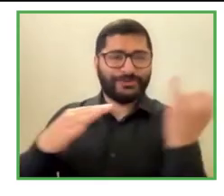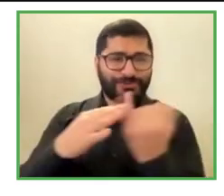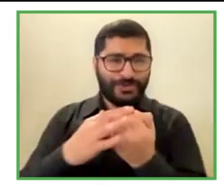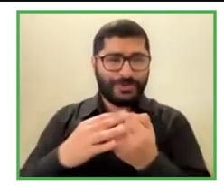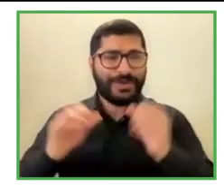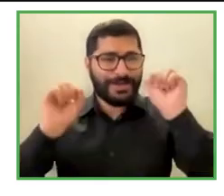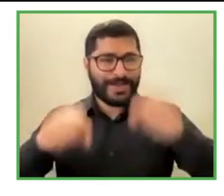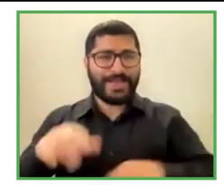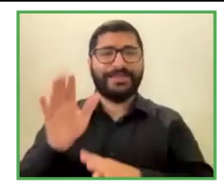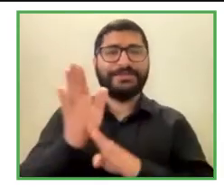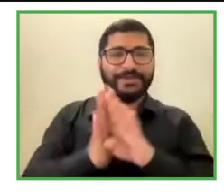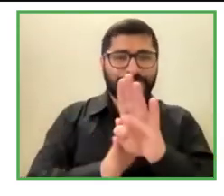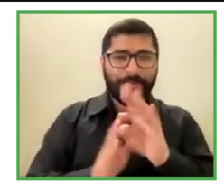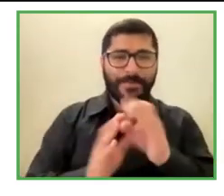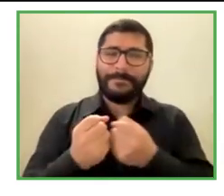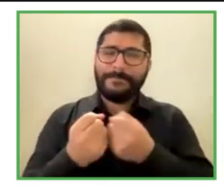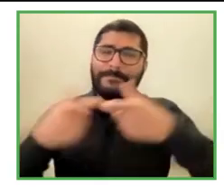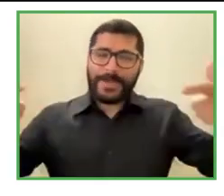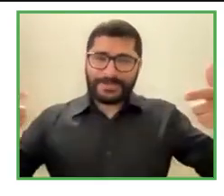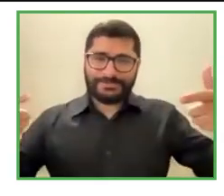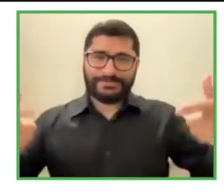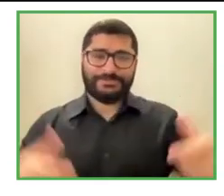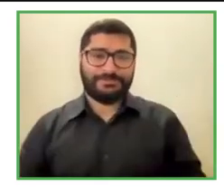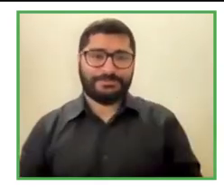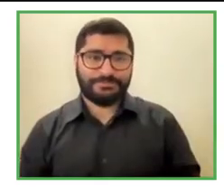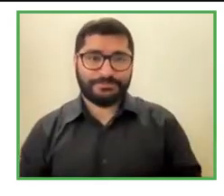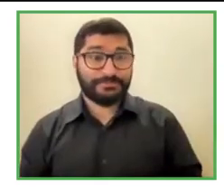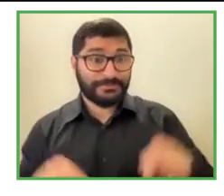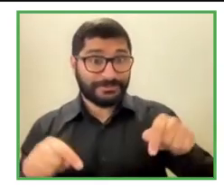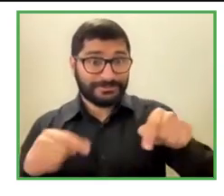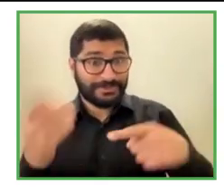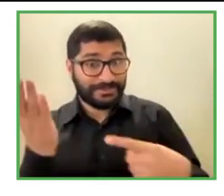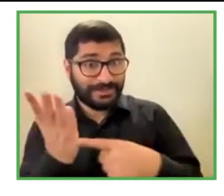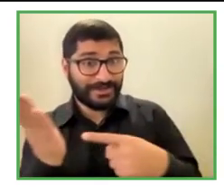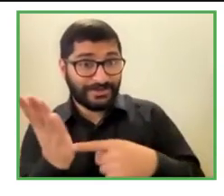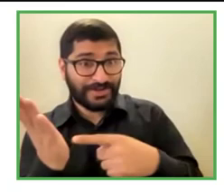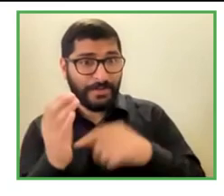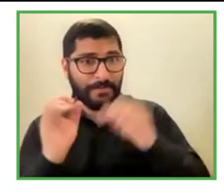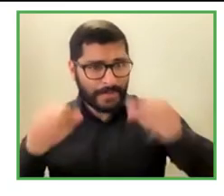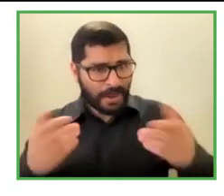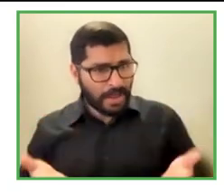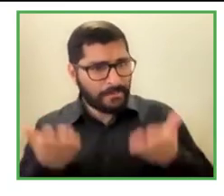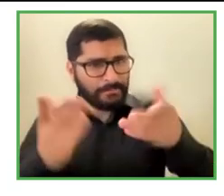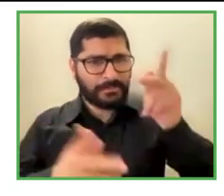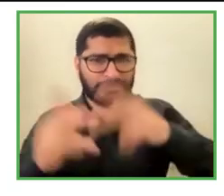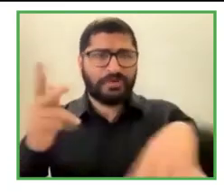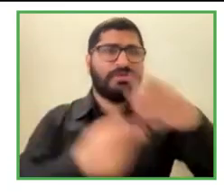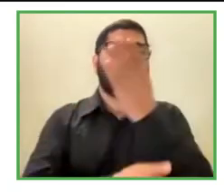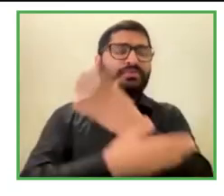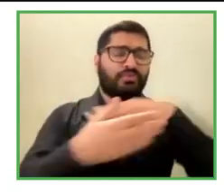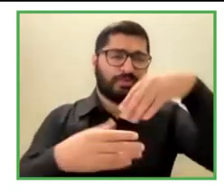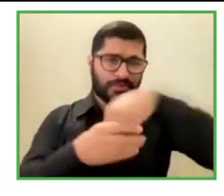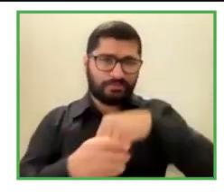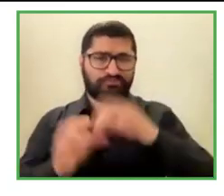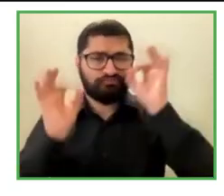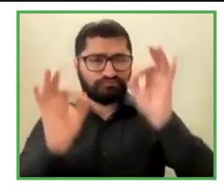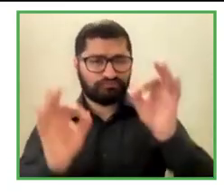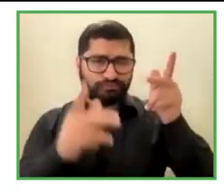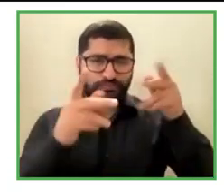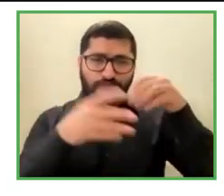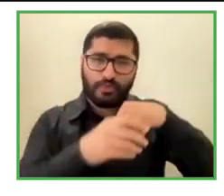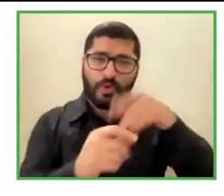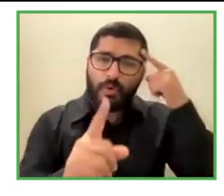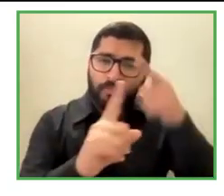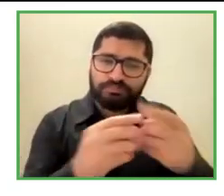develop further the technical aid and technology for labor inclusion of our users. And of